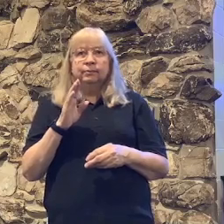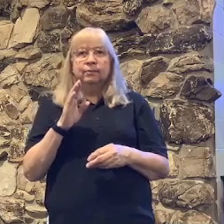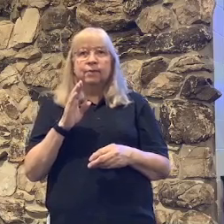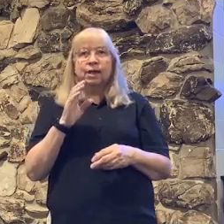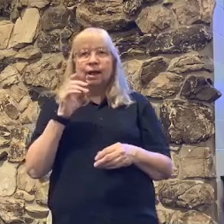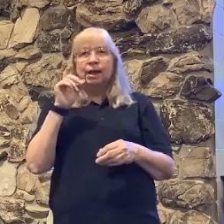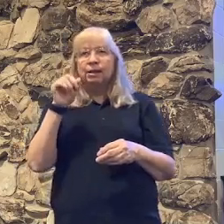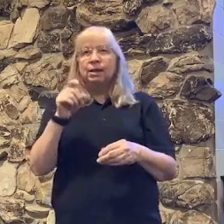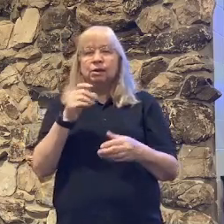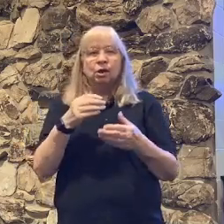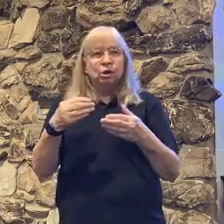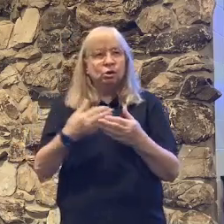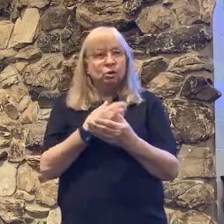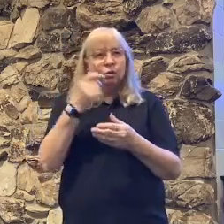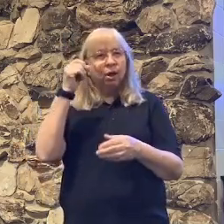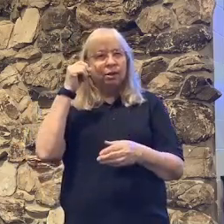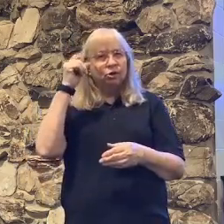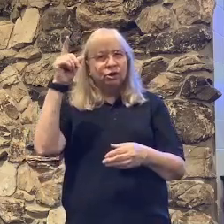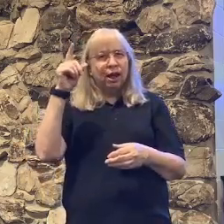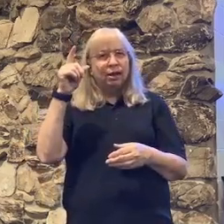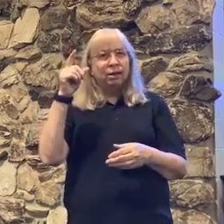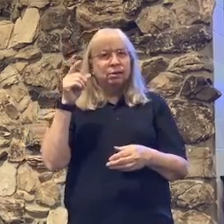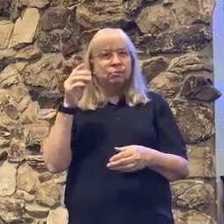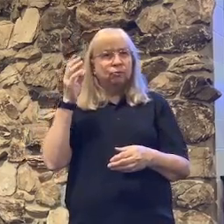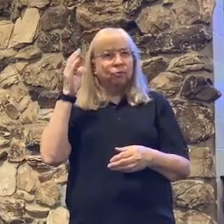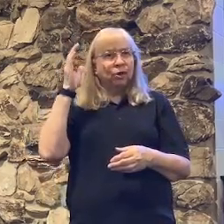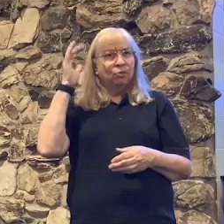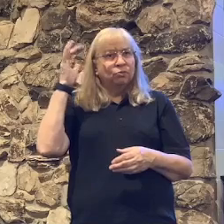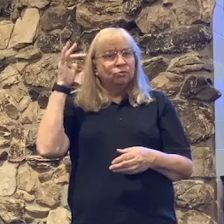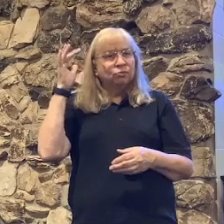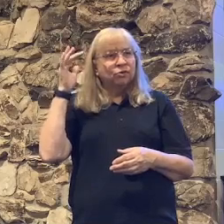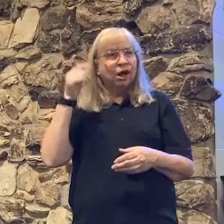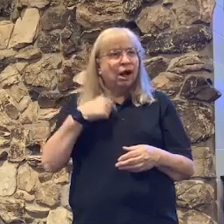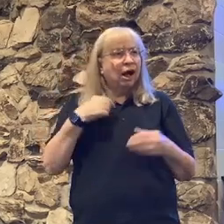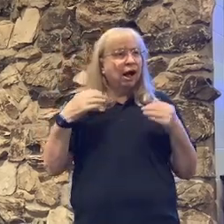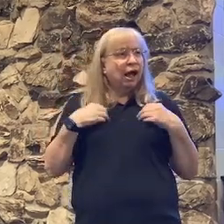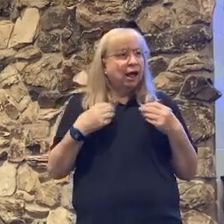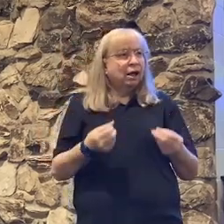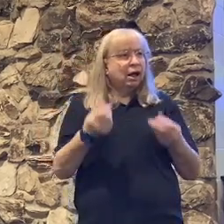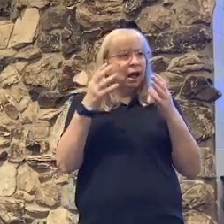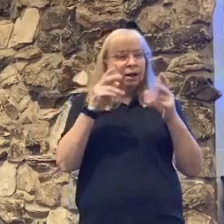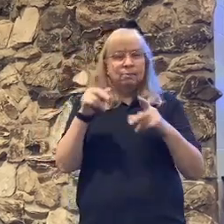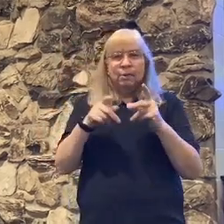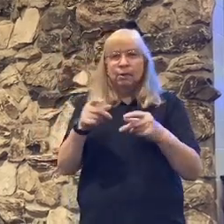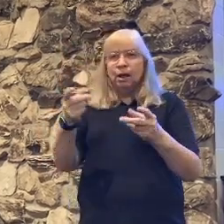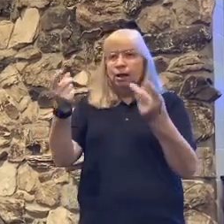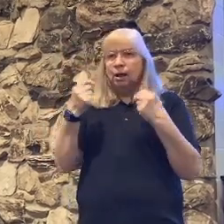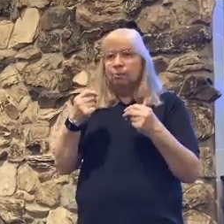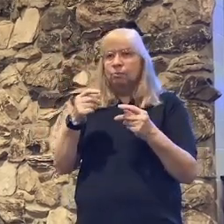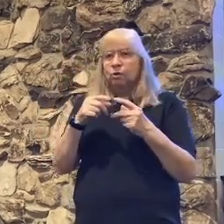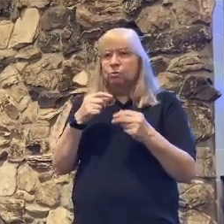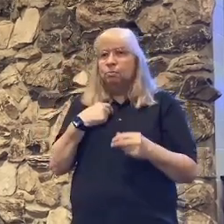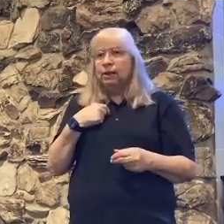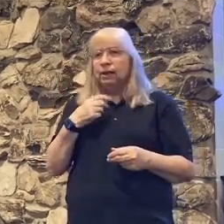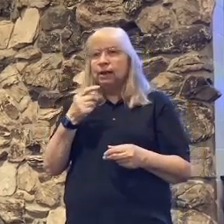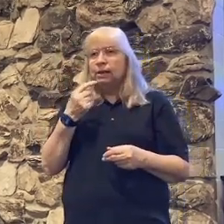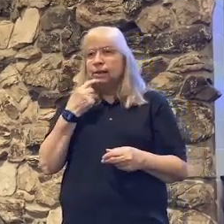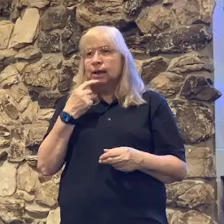Needs a new understanding, because, you know, I've had a lot of people who have come up to me and said,